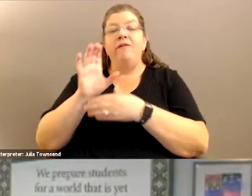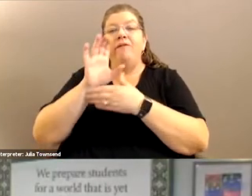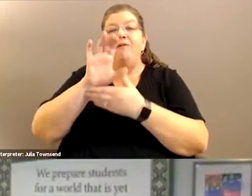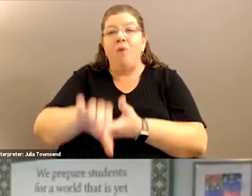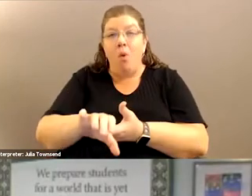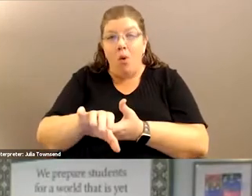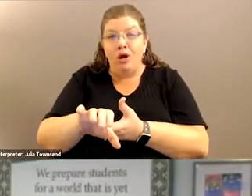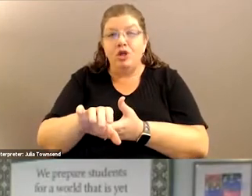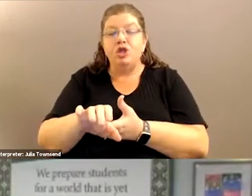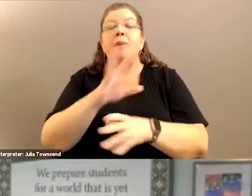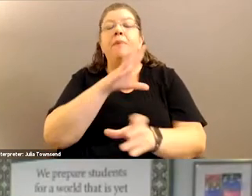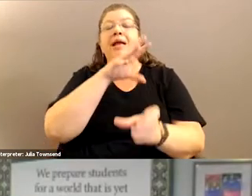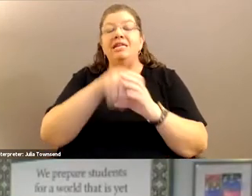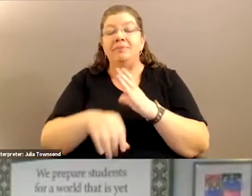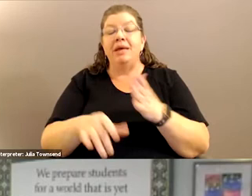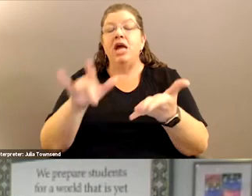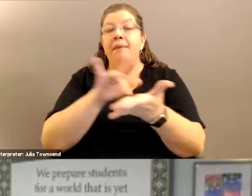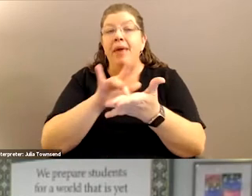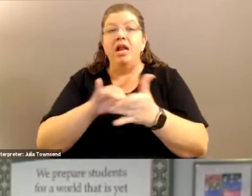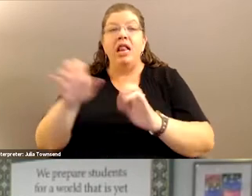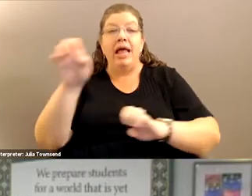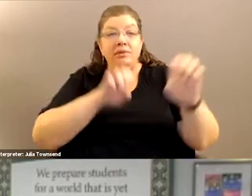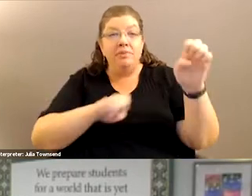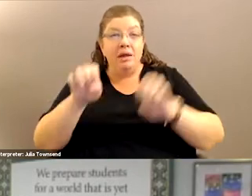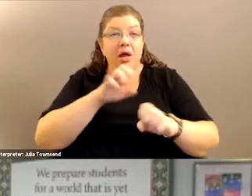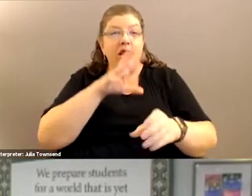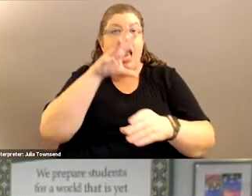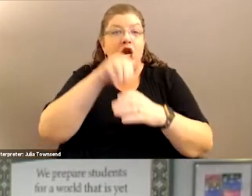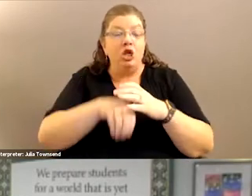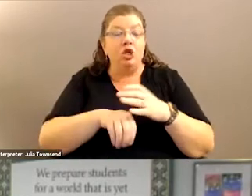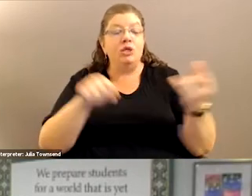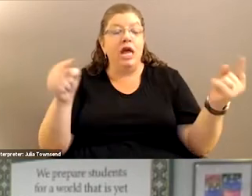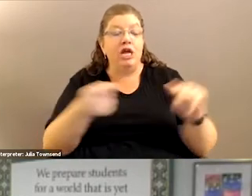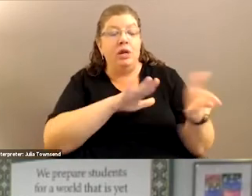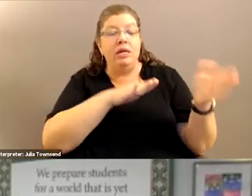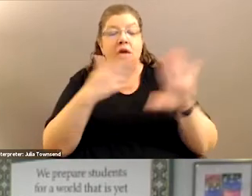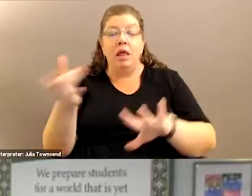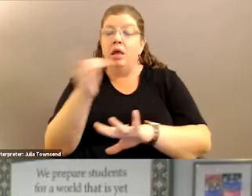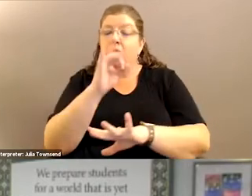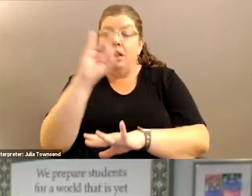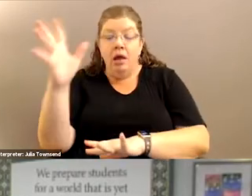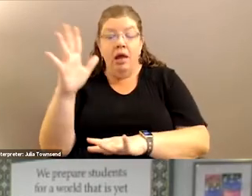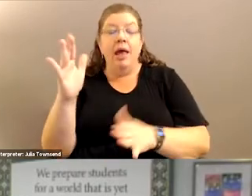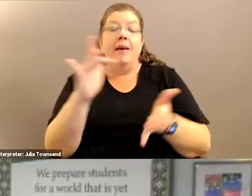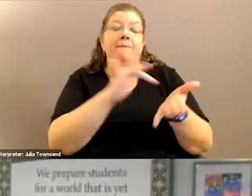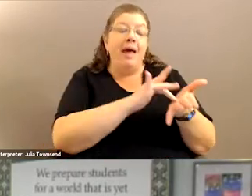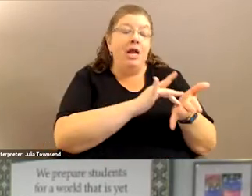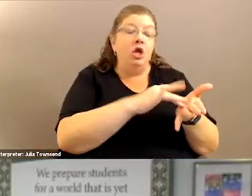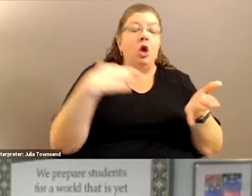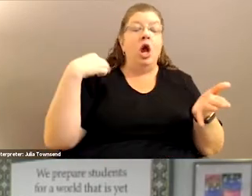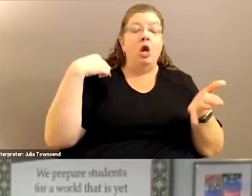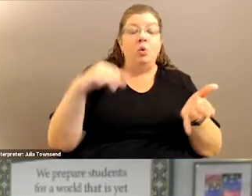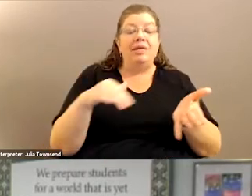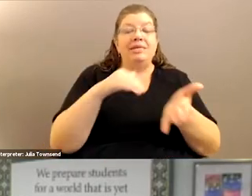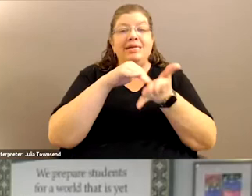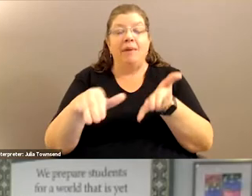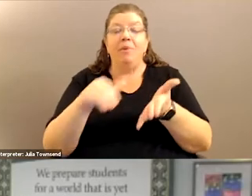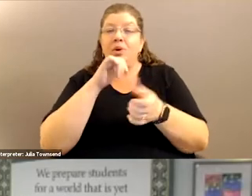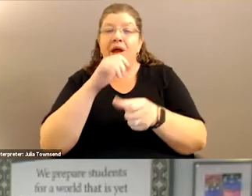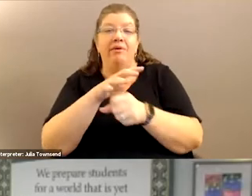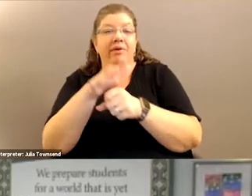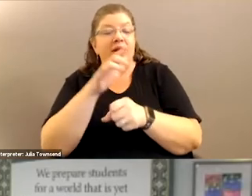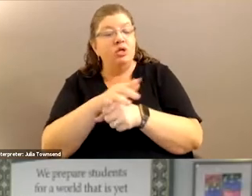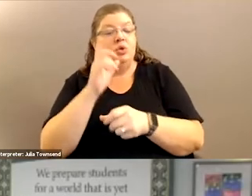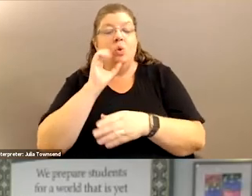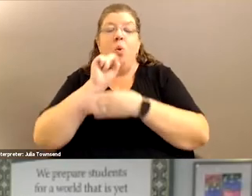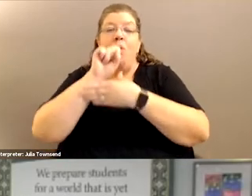medical experiment including injury or death is incalculable medical and religious exemptions will be insufficient to overcome the illegality